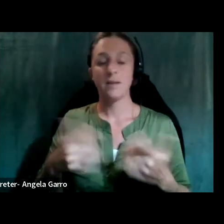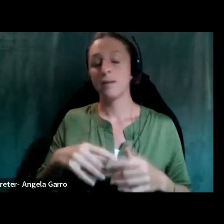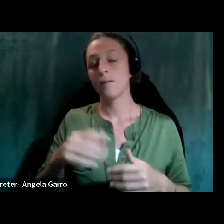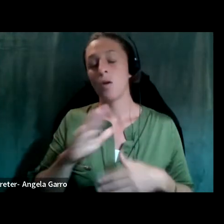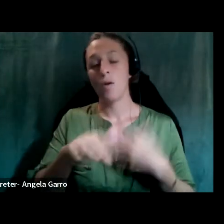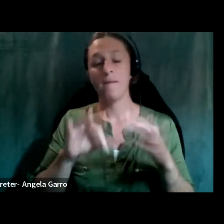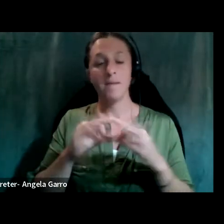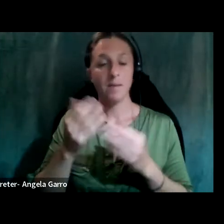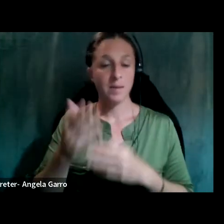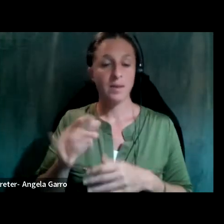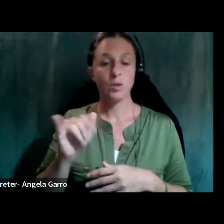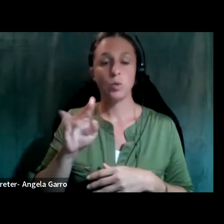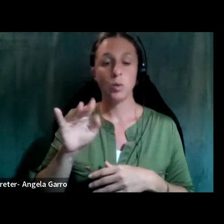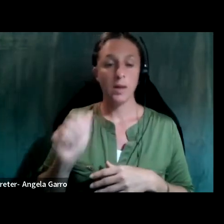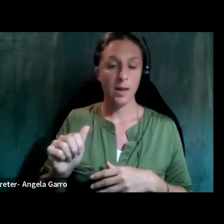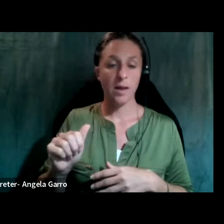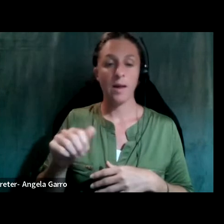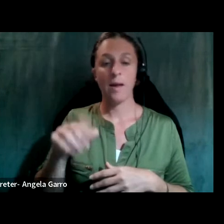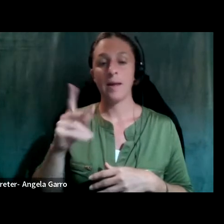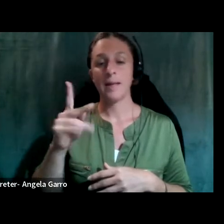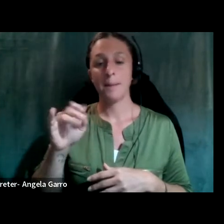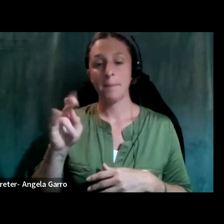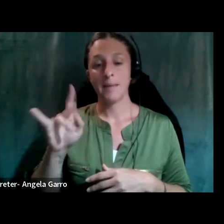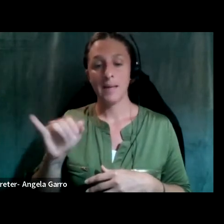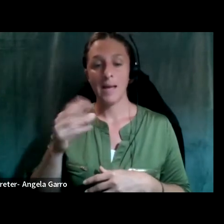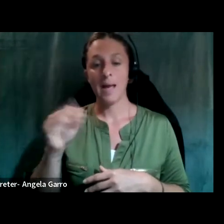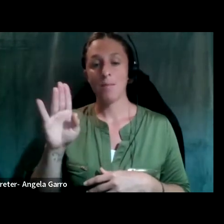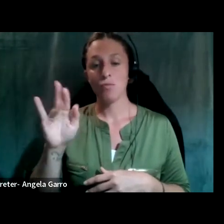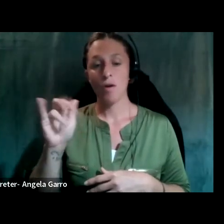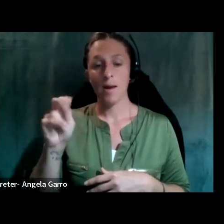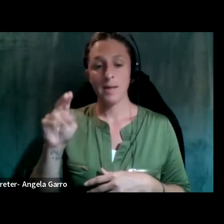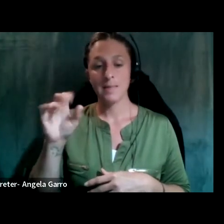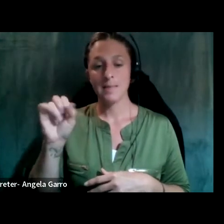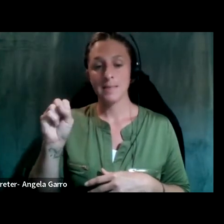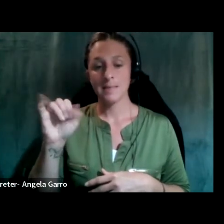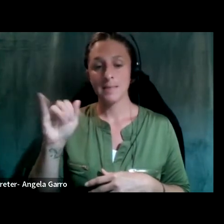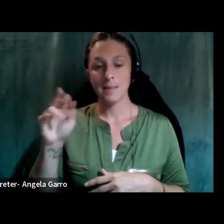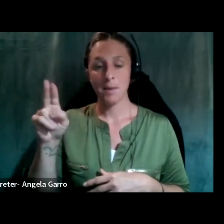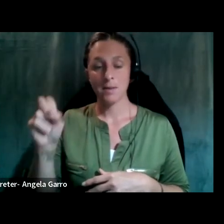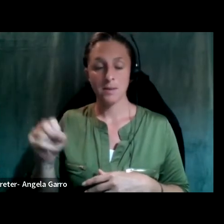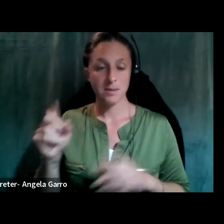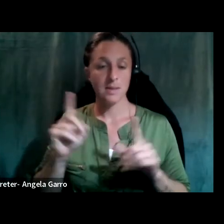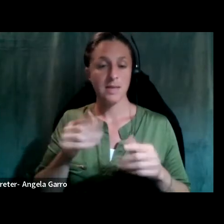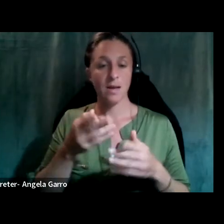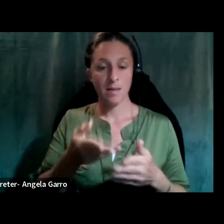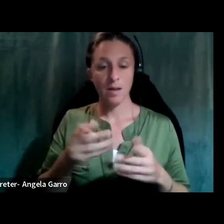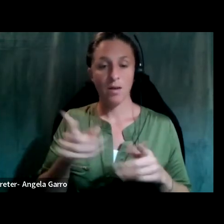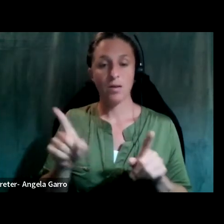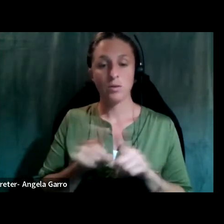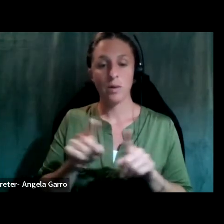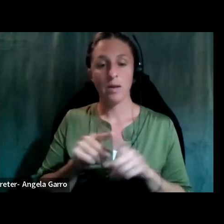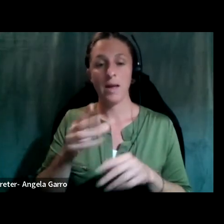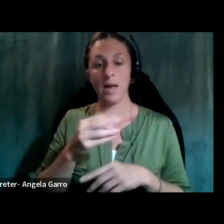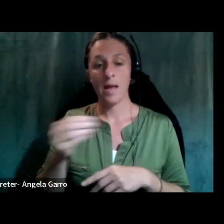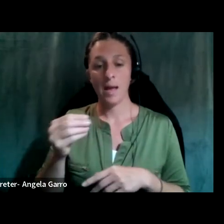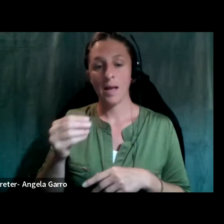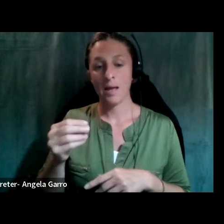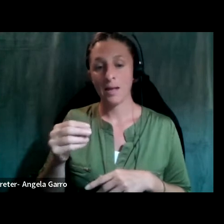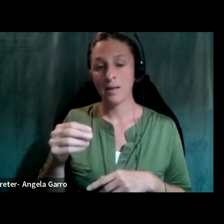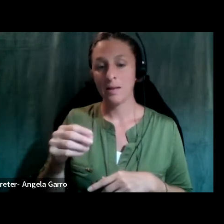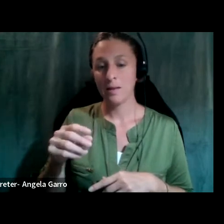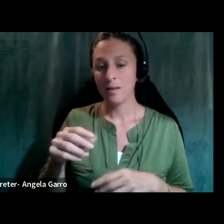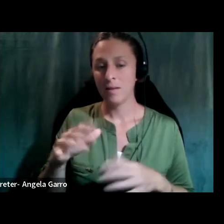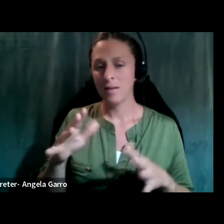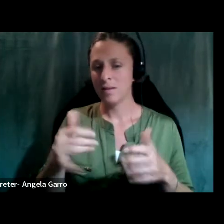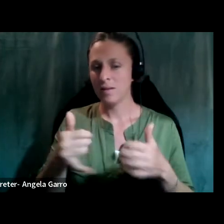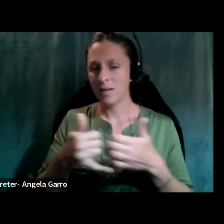Julia Kemke and Mr. Brian Simmons attended as well. And oh my God, I forgot about the Ken Awards. I'm going to let President Land talk about that because